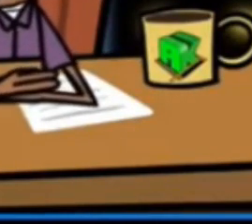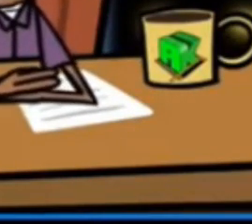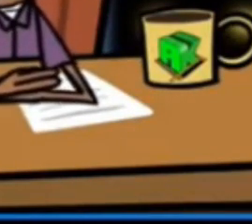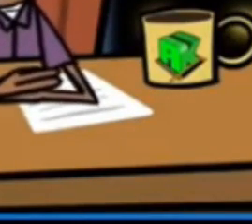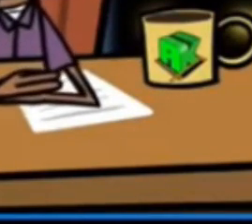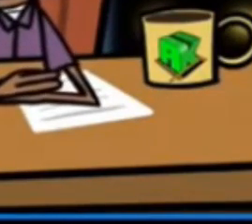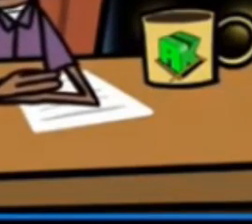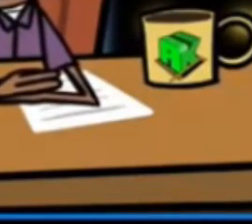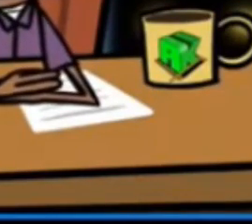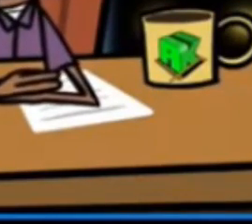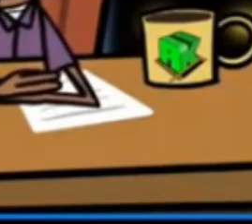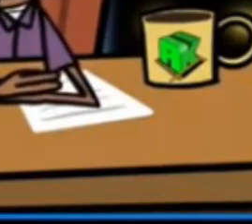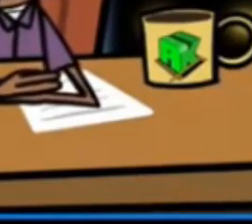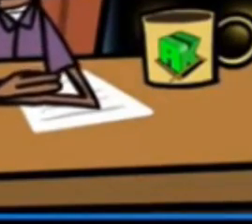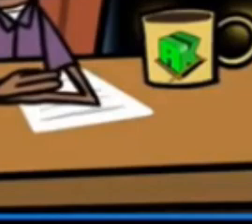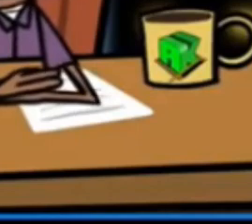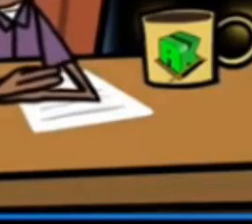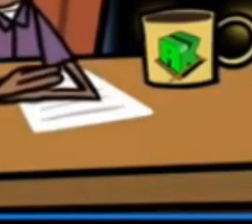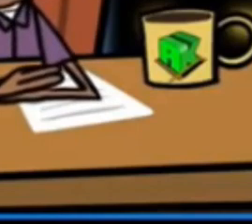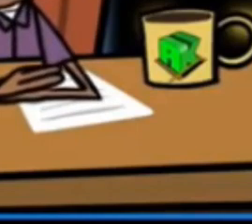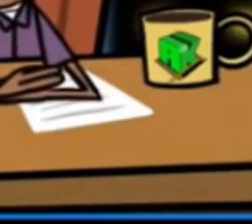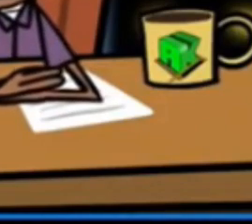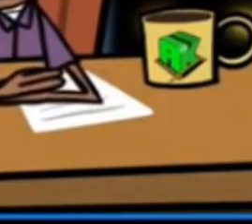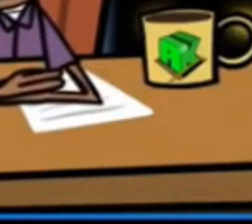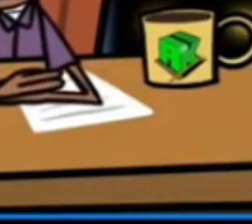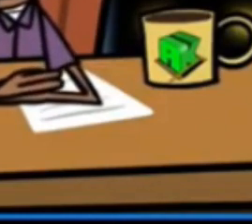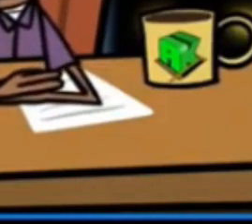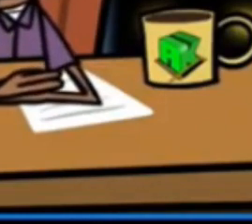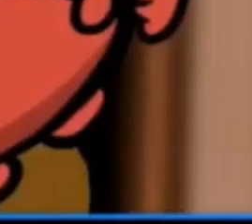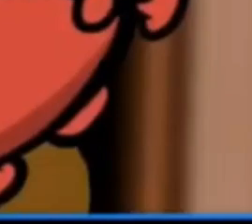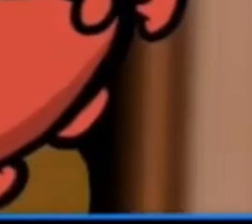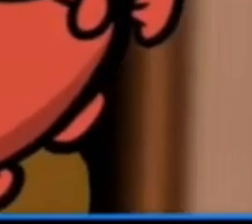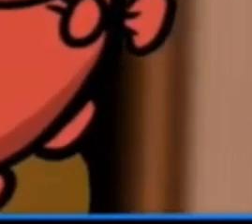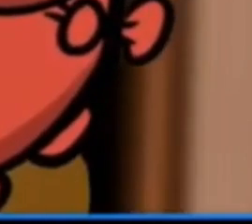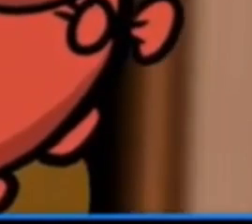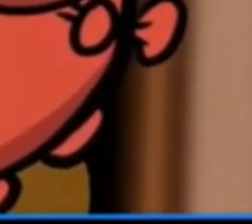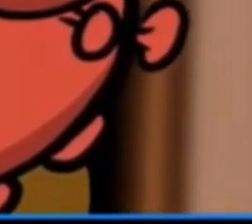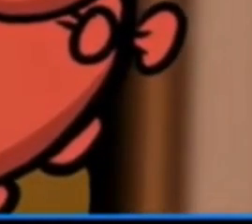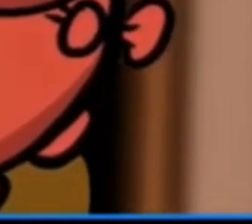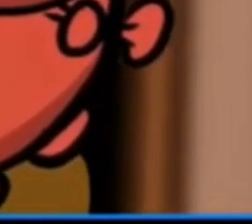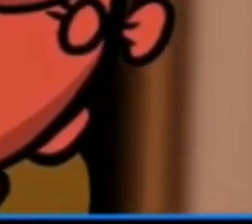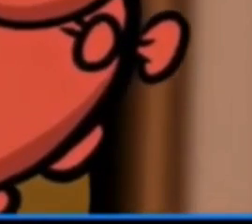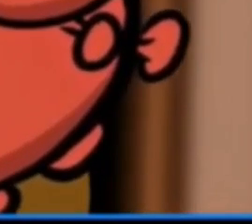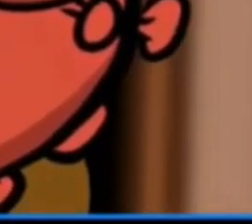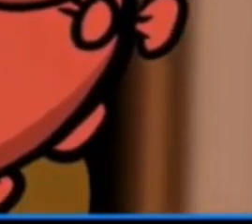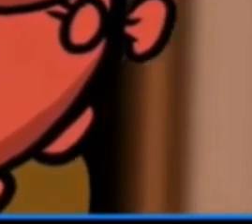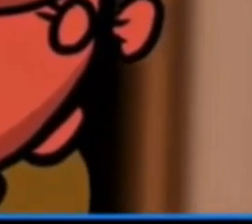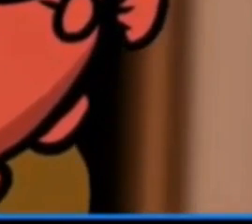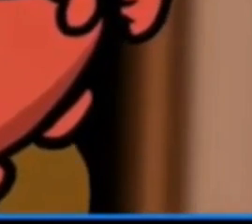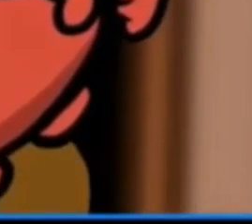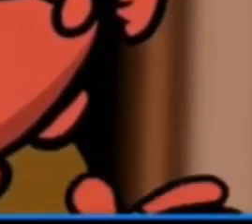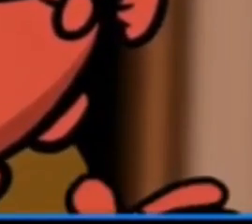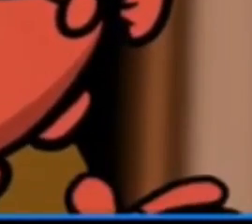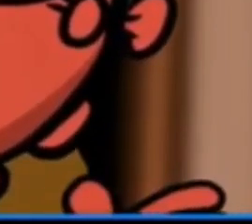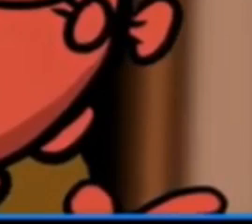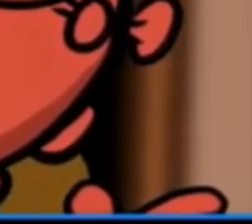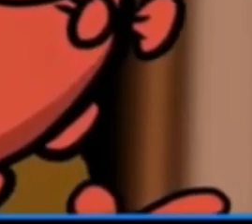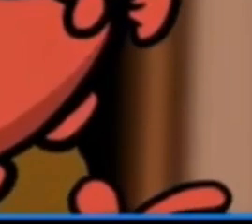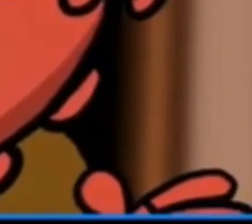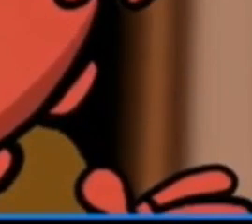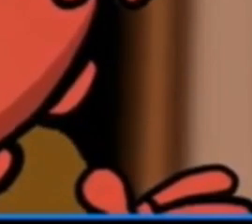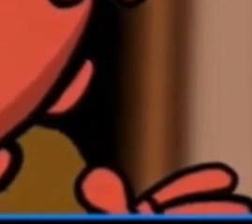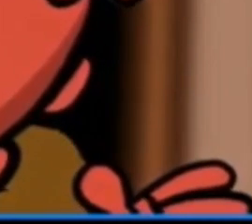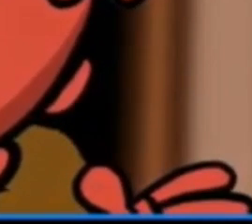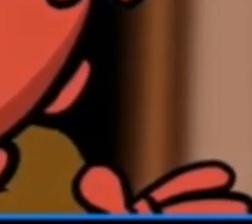clear Caribbean skies overhead. Maybe it's the fresh, crisp taste of this beastly cold beer on